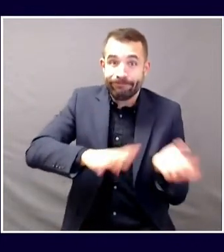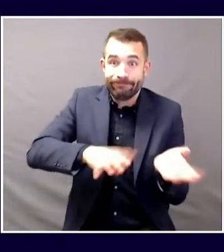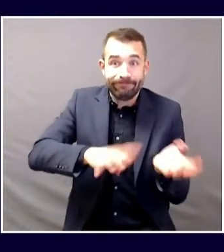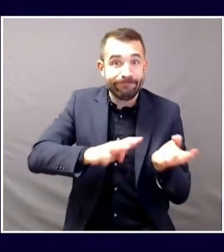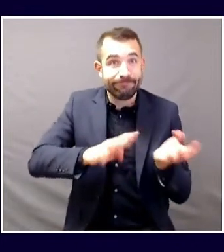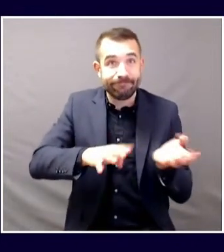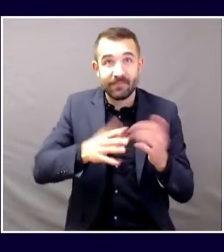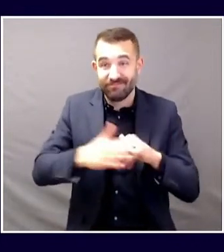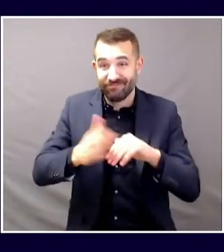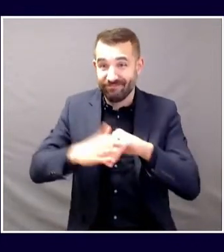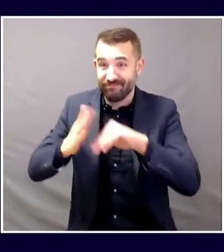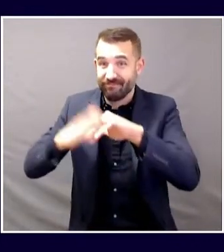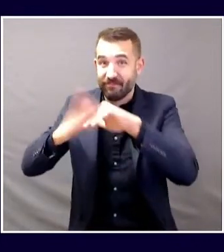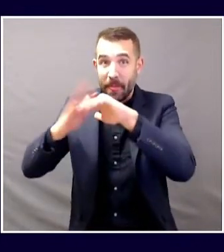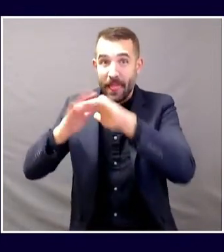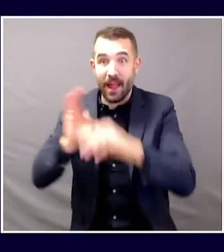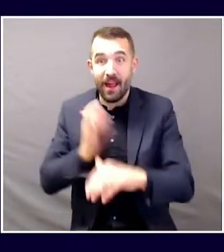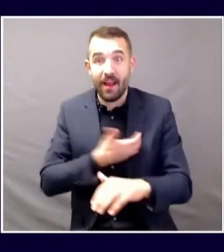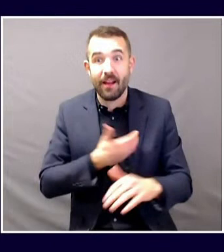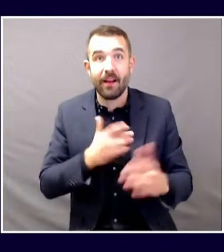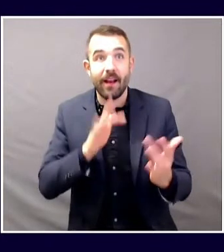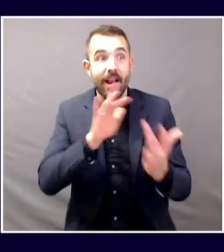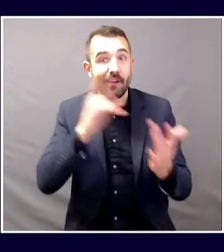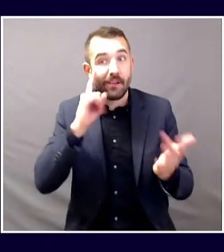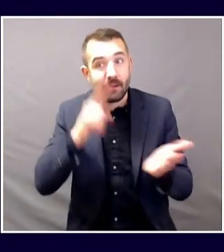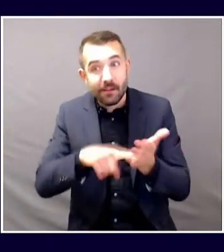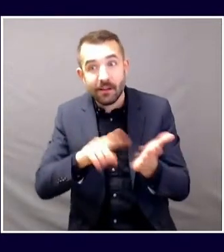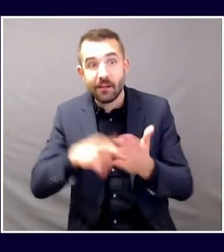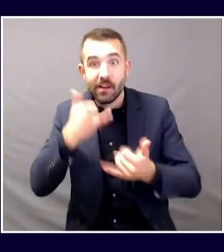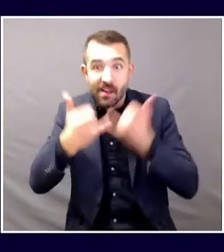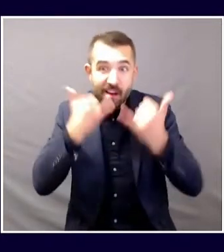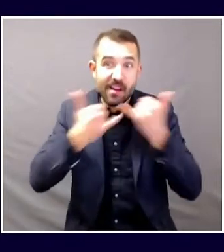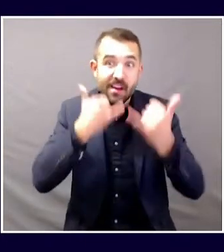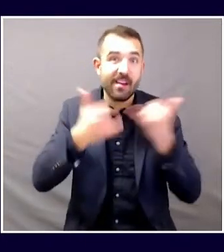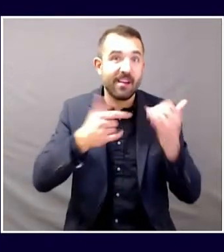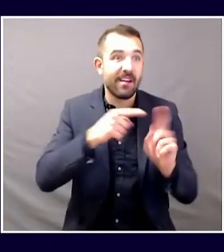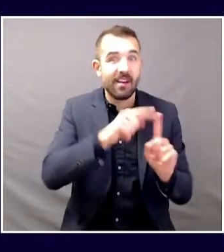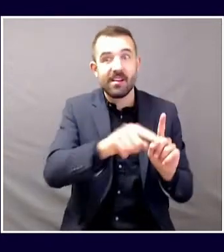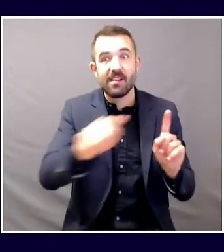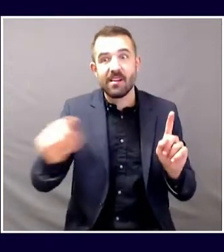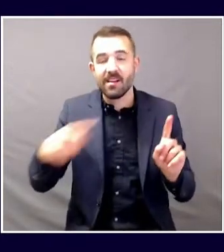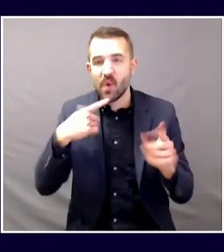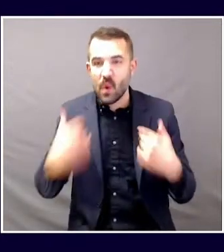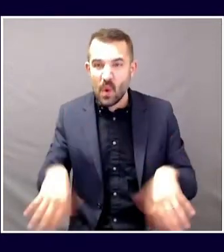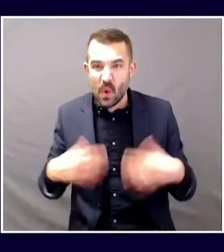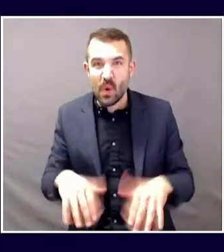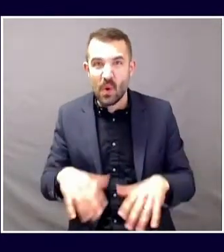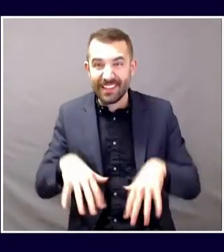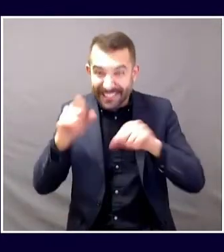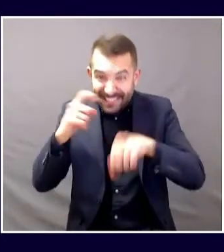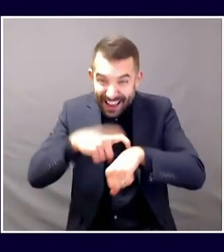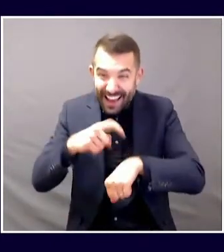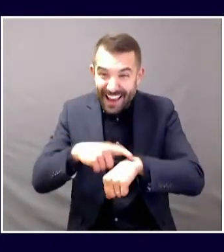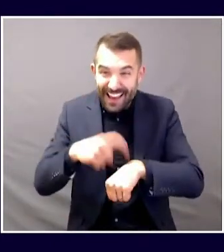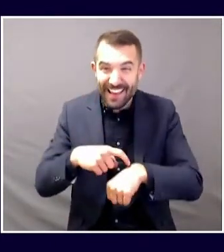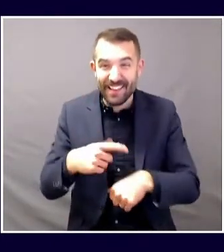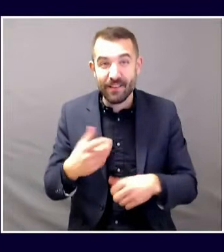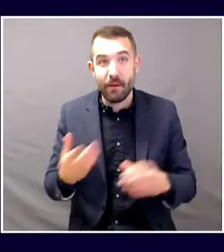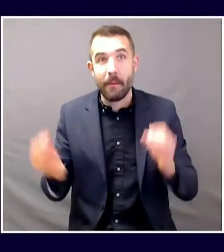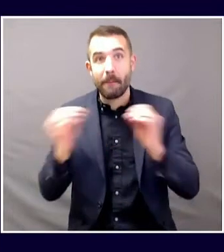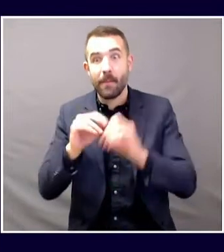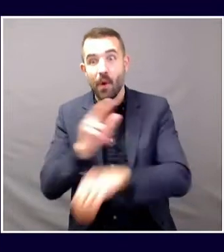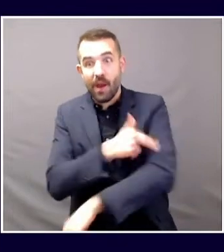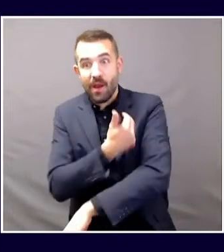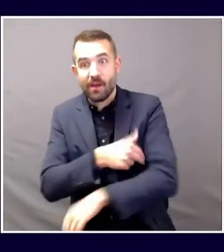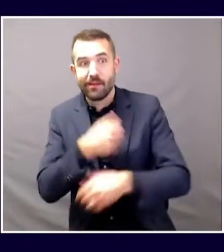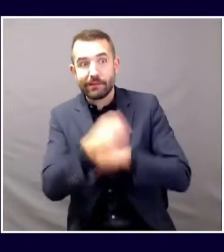and contact tracing in a timely manner. Hospitalizations are increasing Indeed, there are more people in the hospital with COVID right now